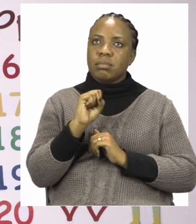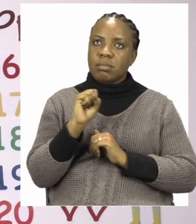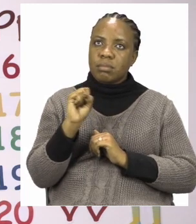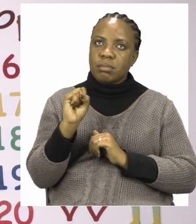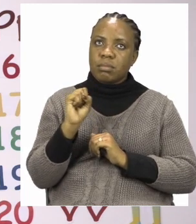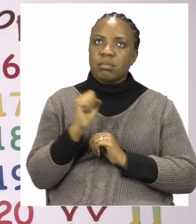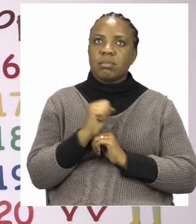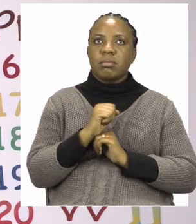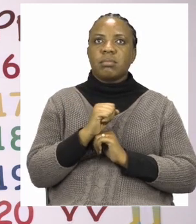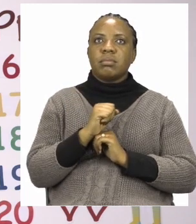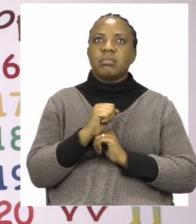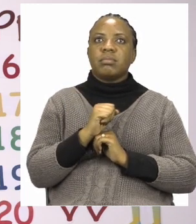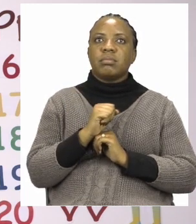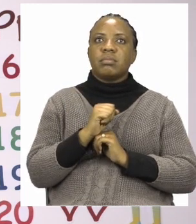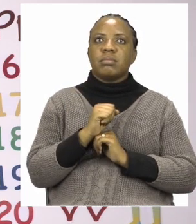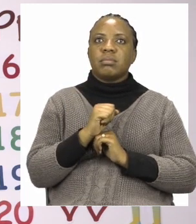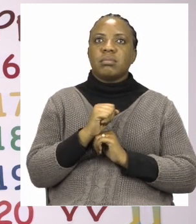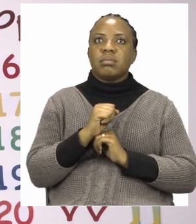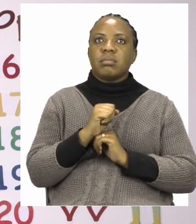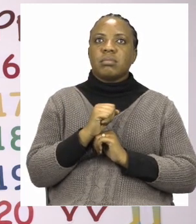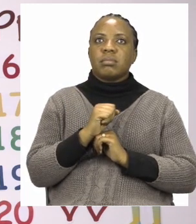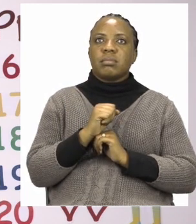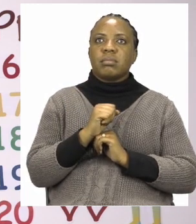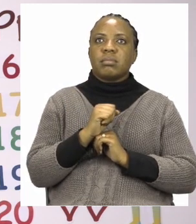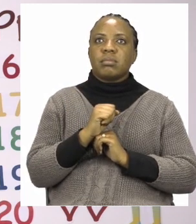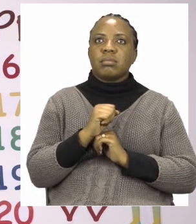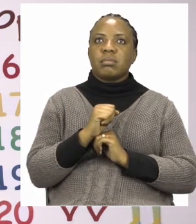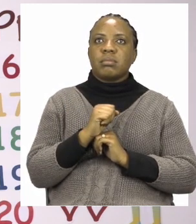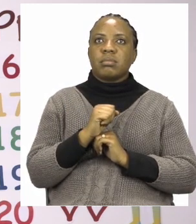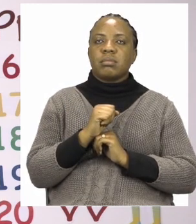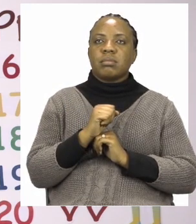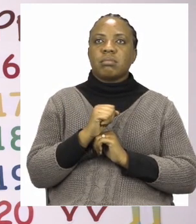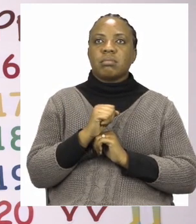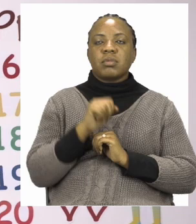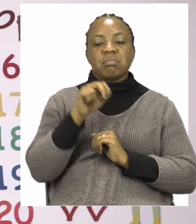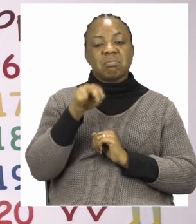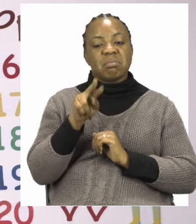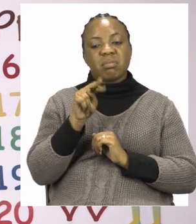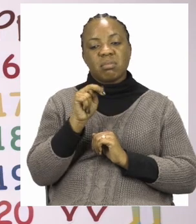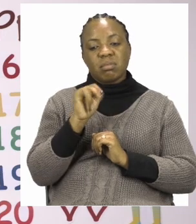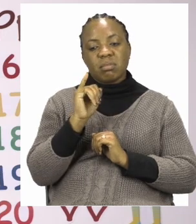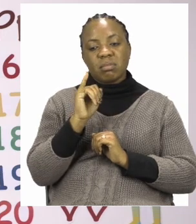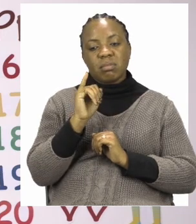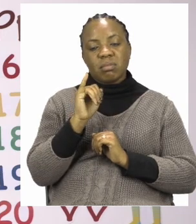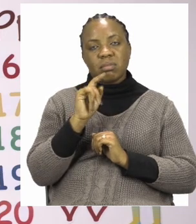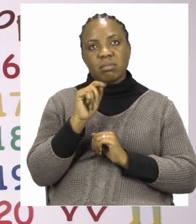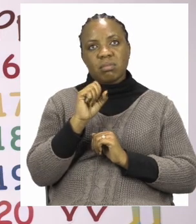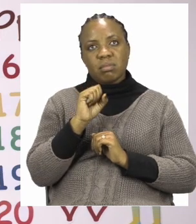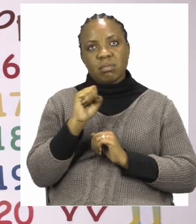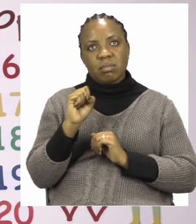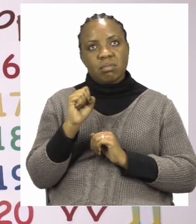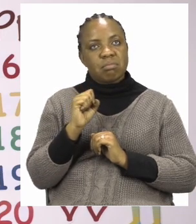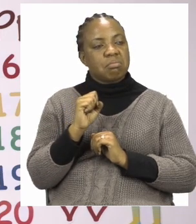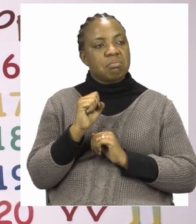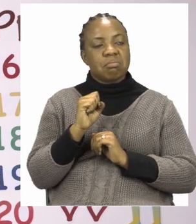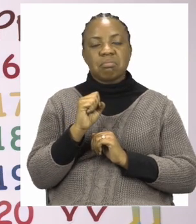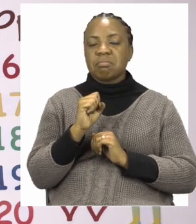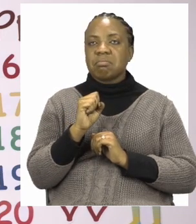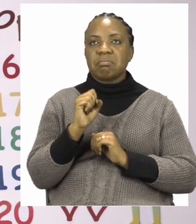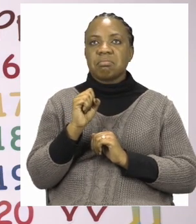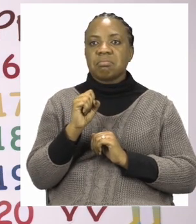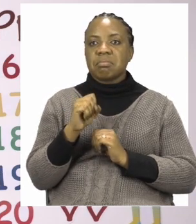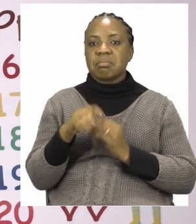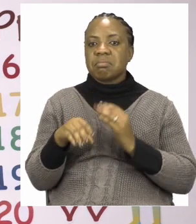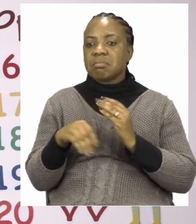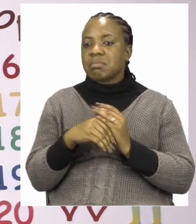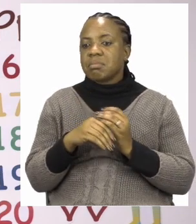value when we are expanding it is the units. Now, Mrs. Eunice doesn't have a lot of friends. In fact, she only